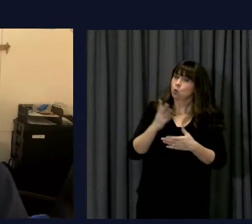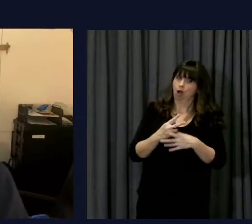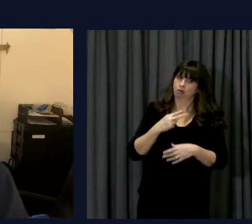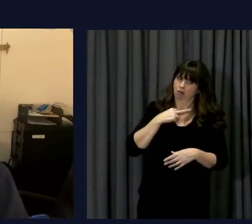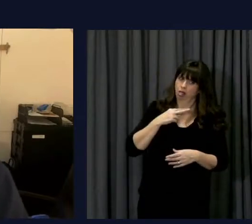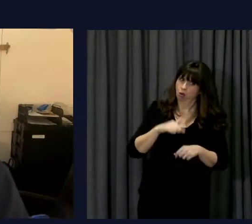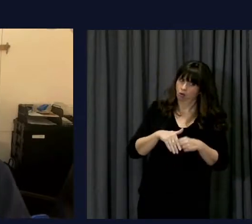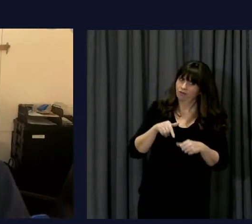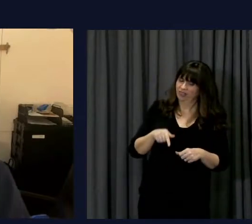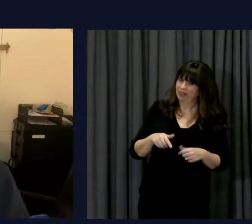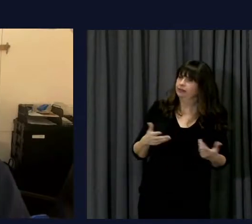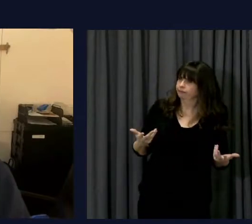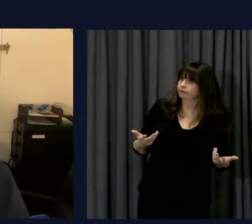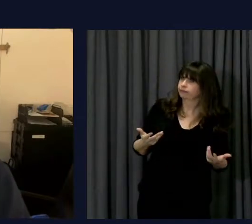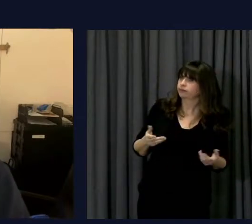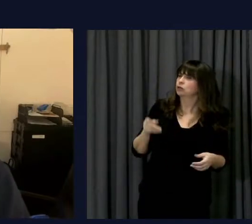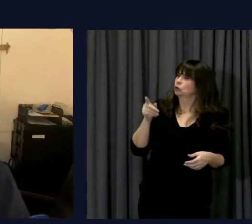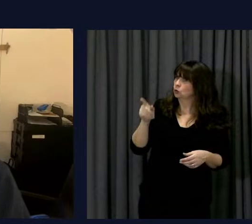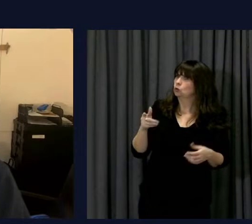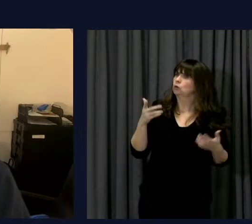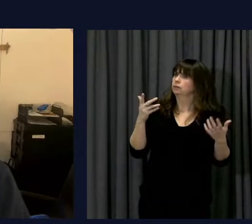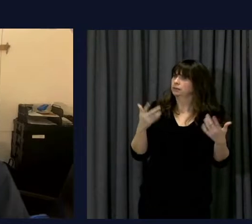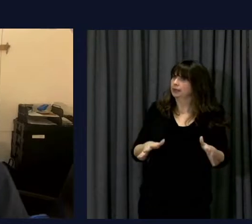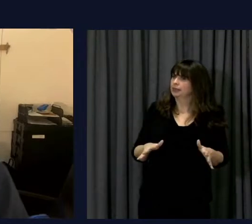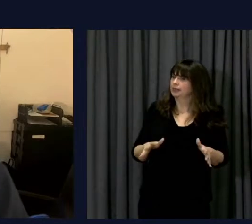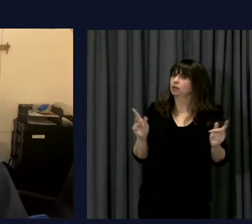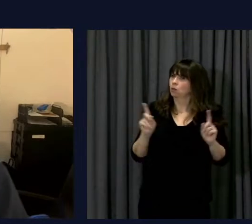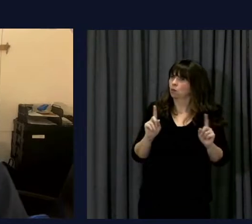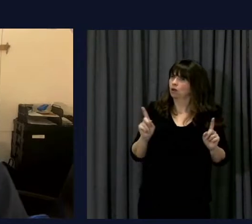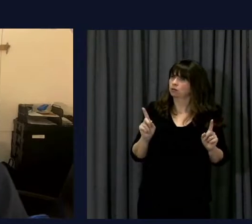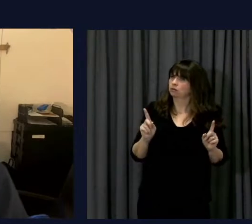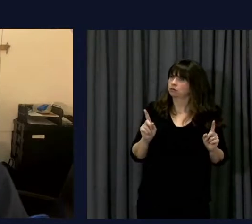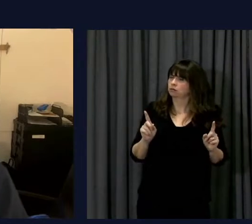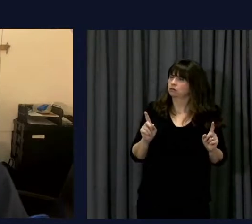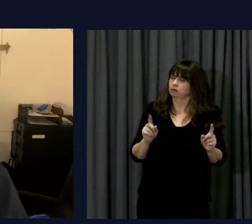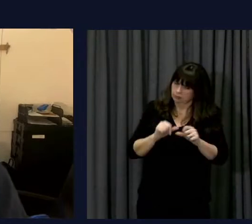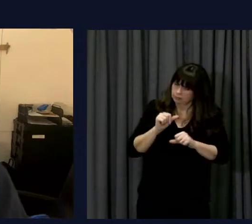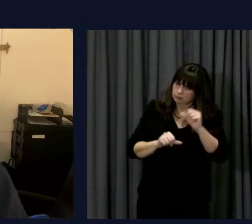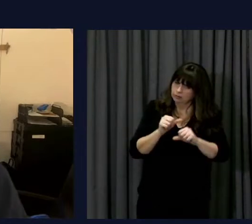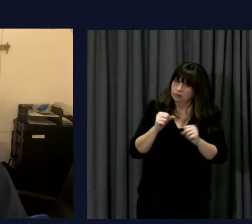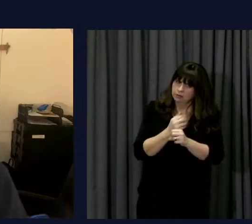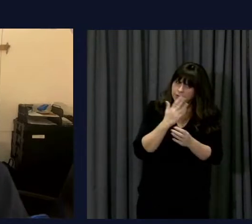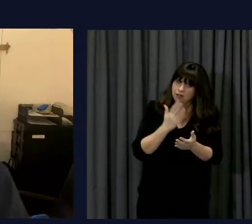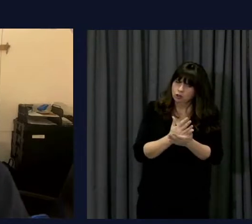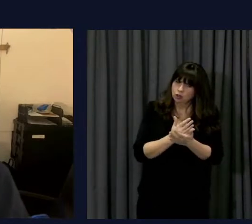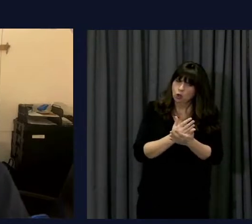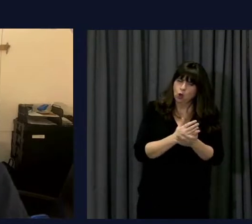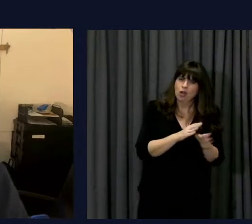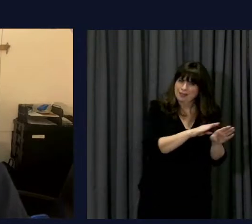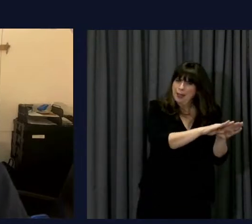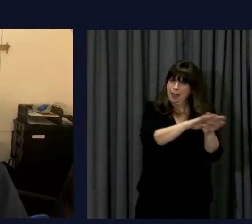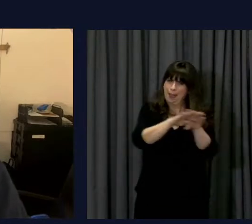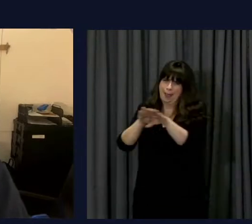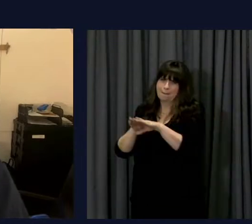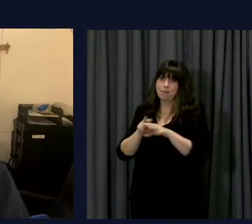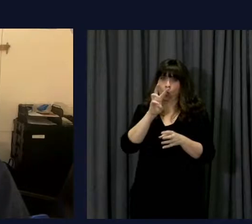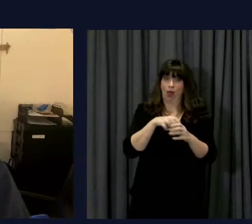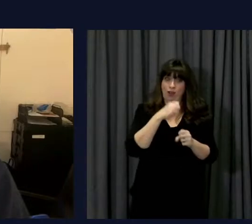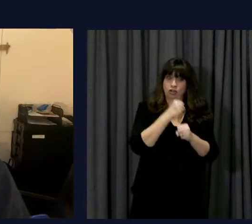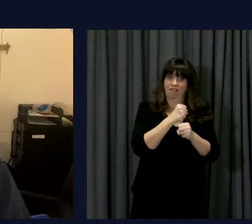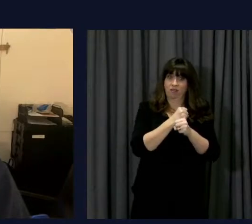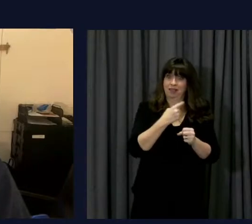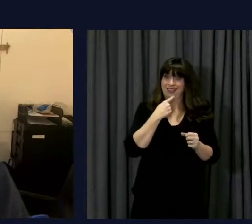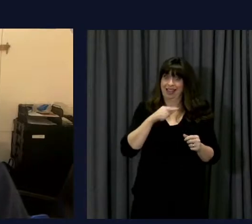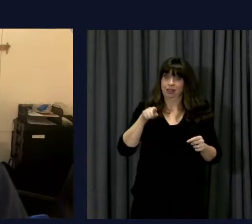concerning. So what steps have you taken and do you plan to take to make sure that everyone's singing from the same Welsh Government song